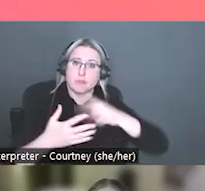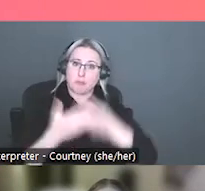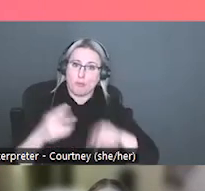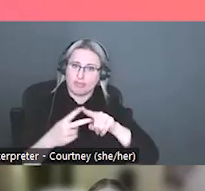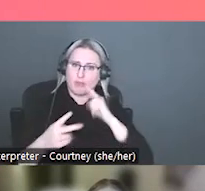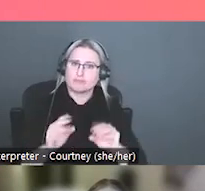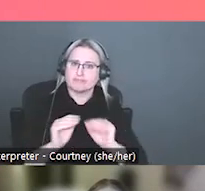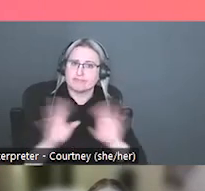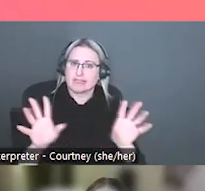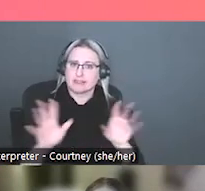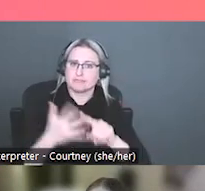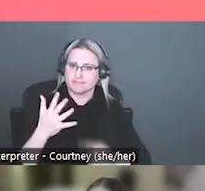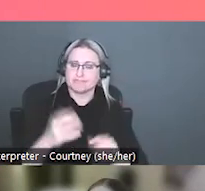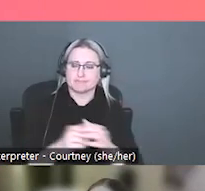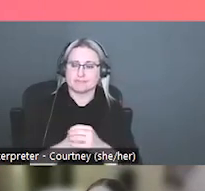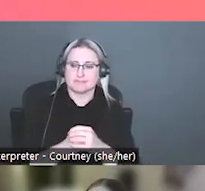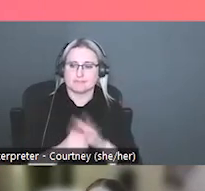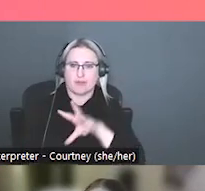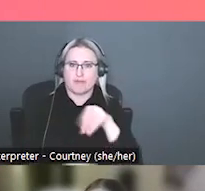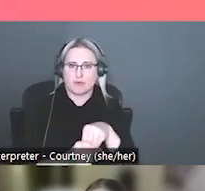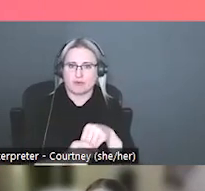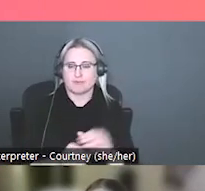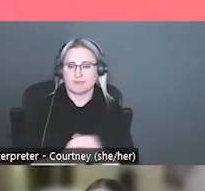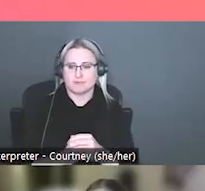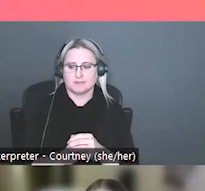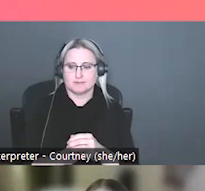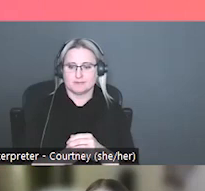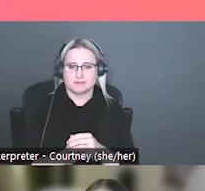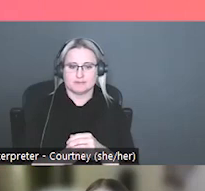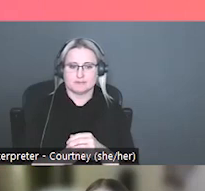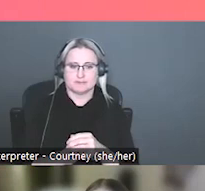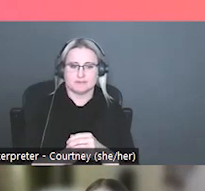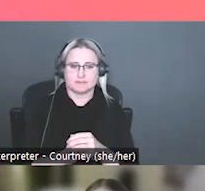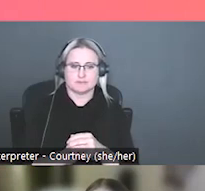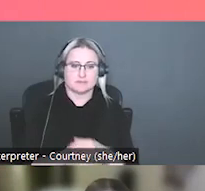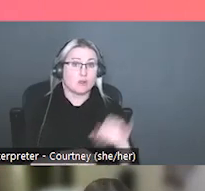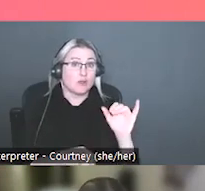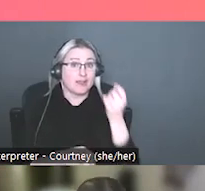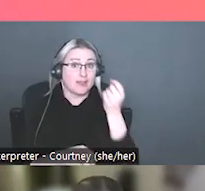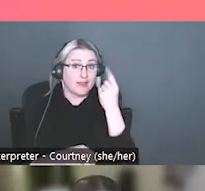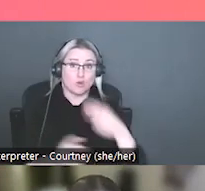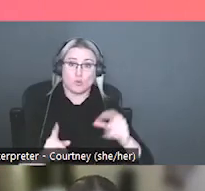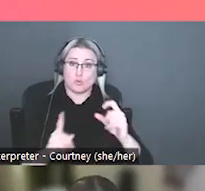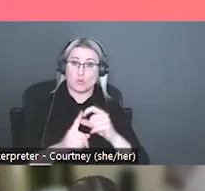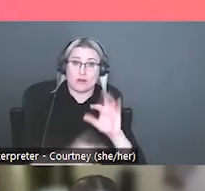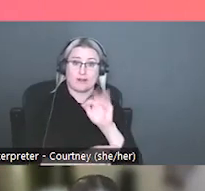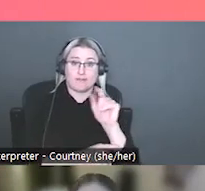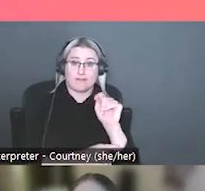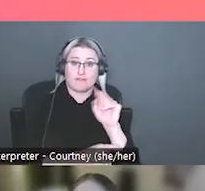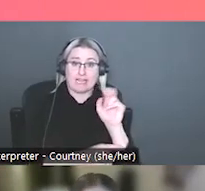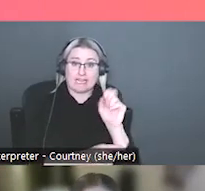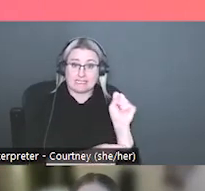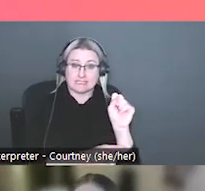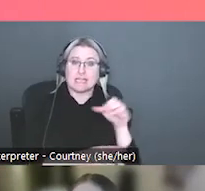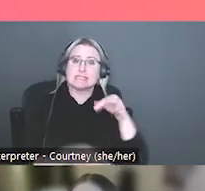pinpoint that as well. So basically, the use of fatness here instead of people of weight, of people